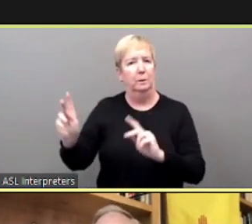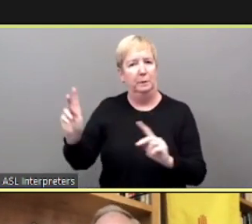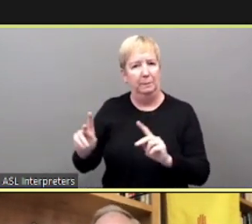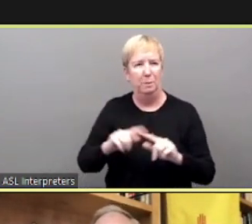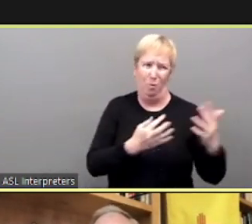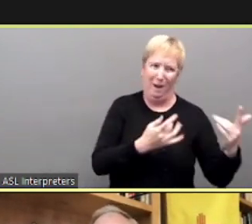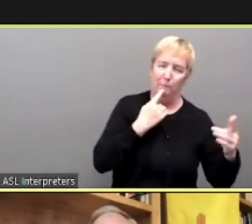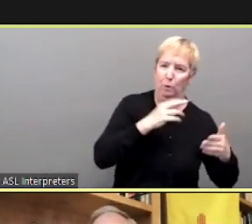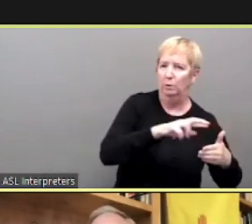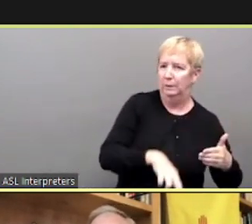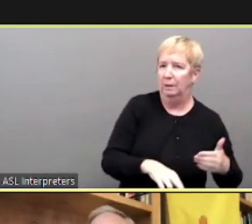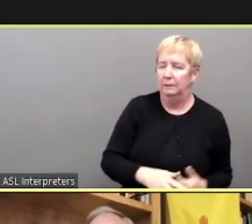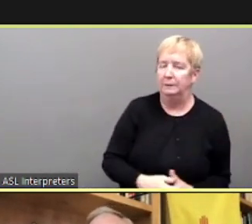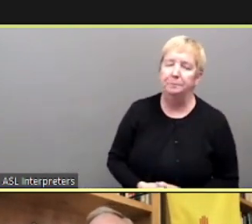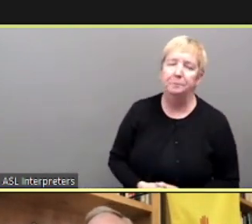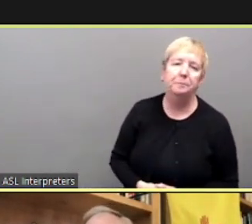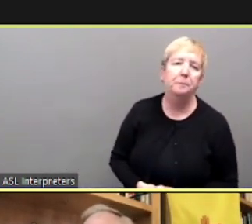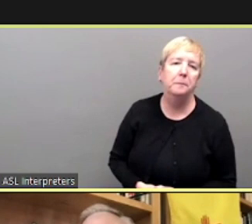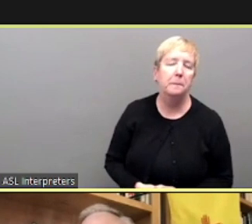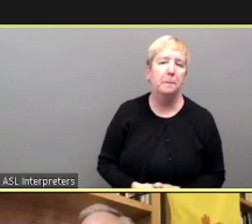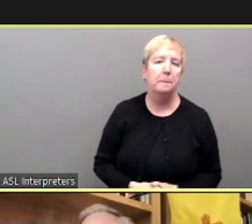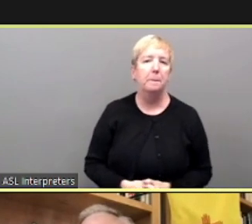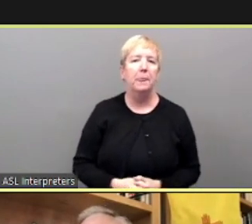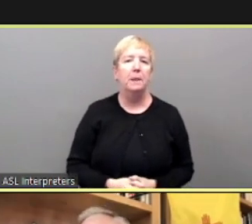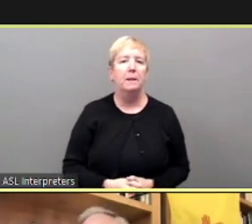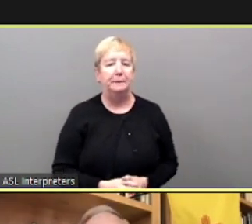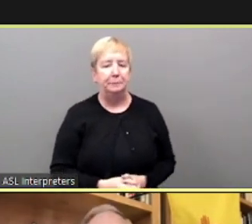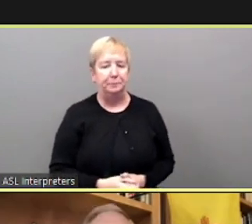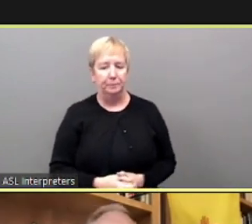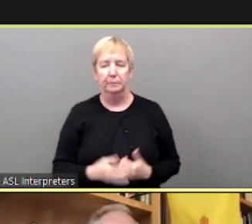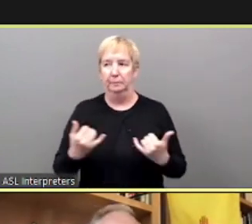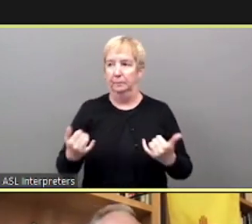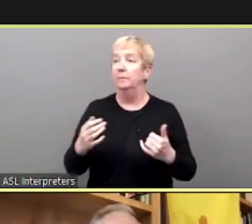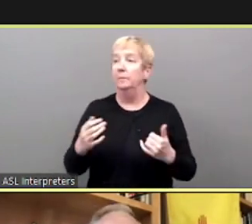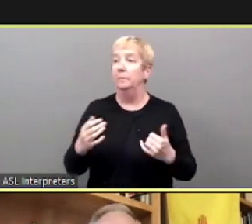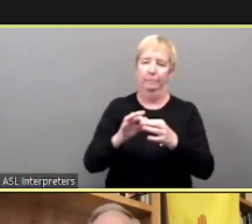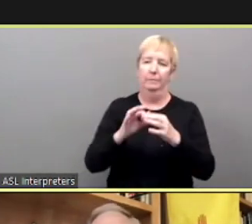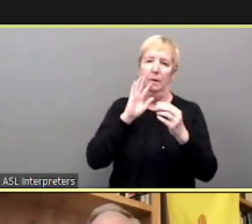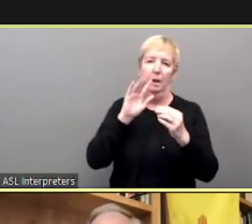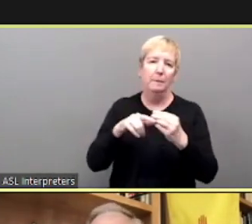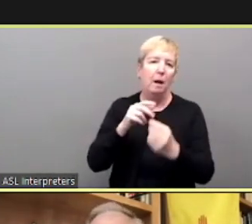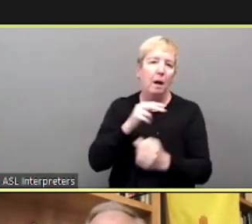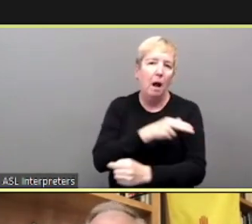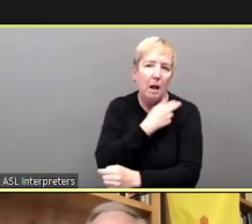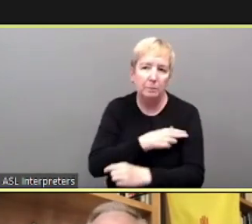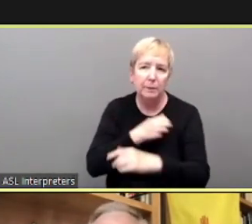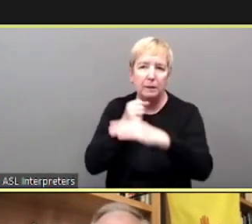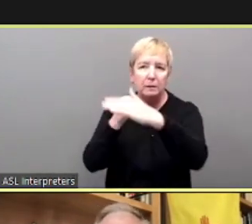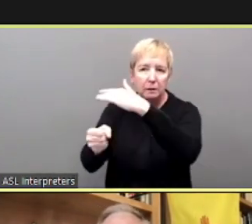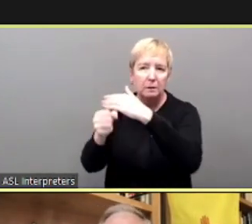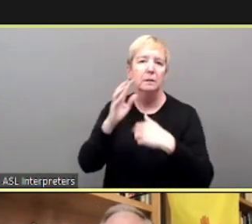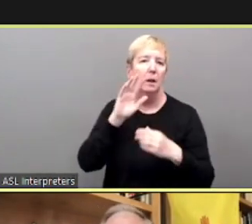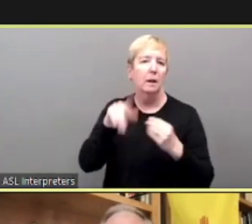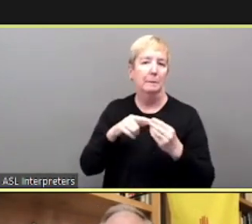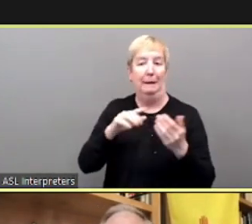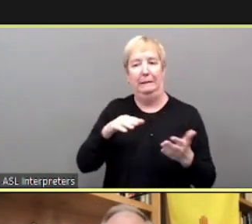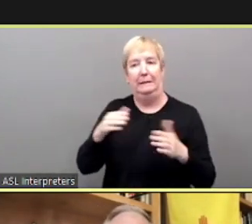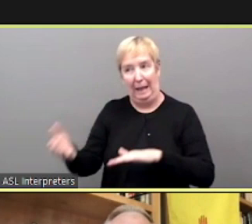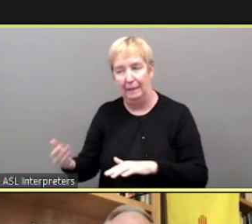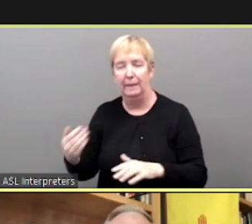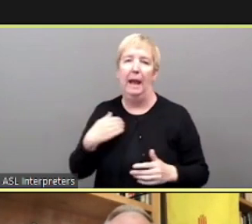please. New Mexico hospitalizations and deaths. We had some great questions